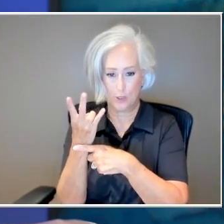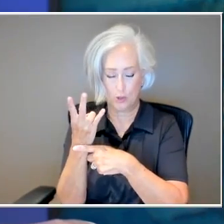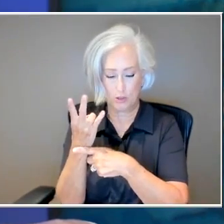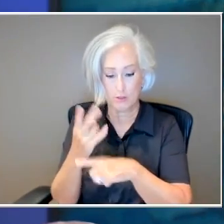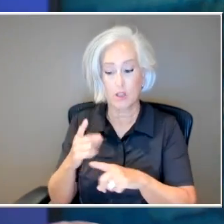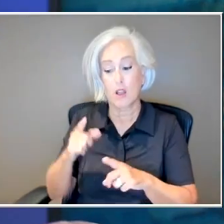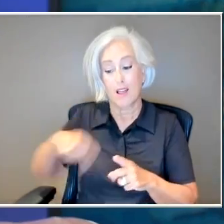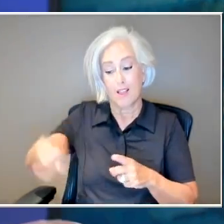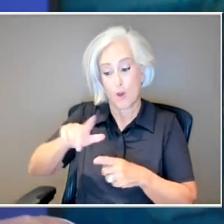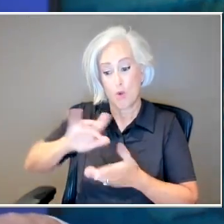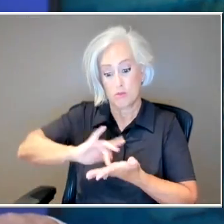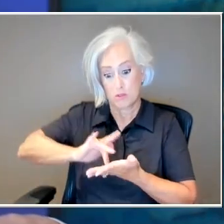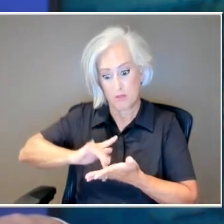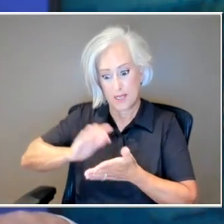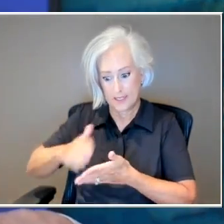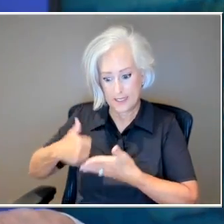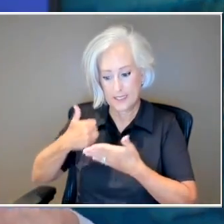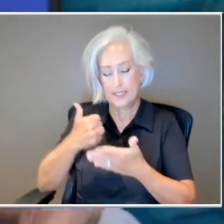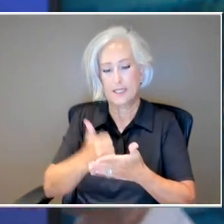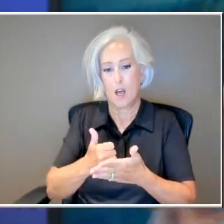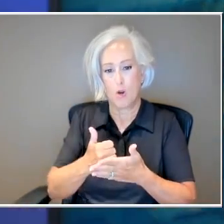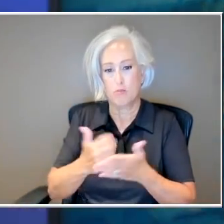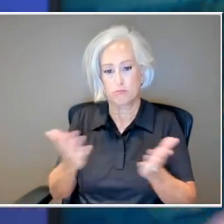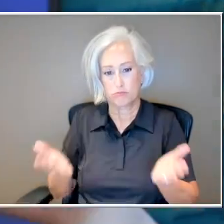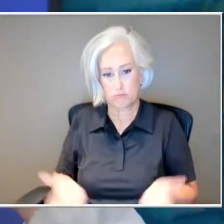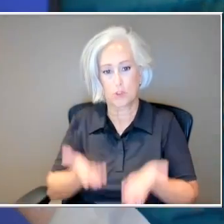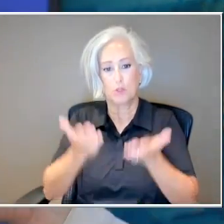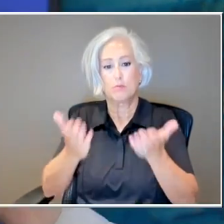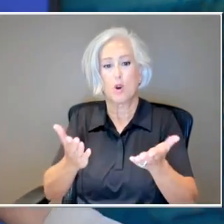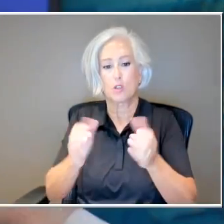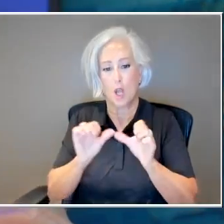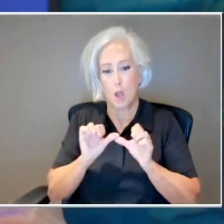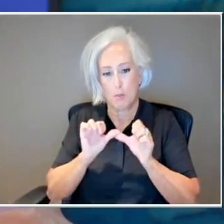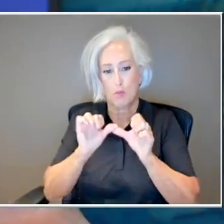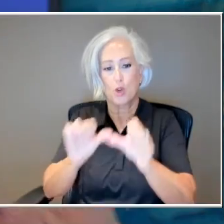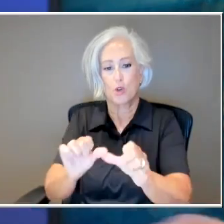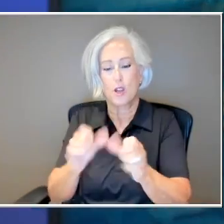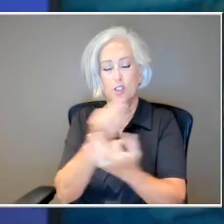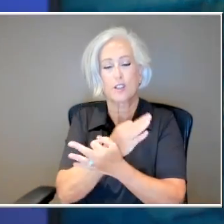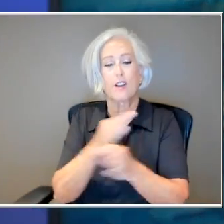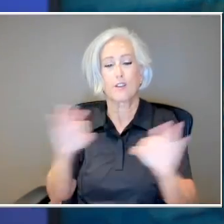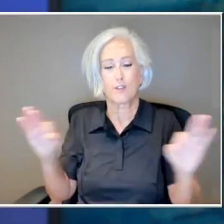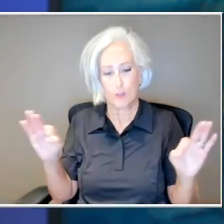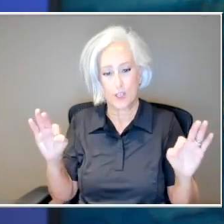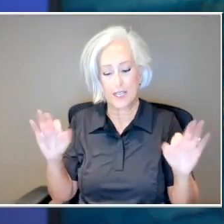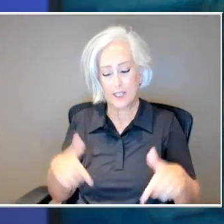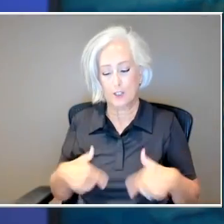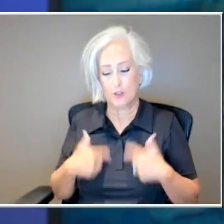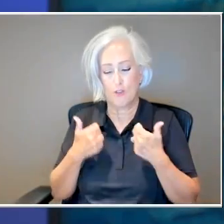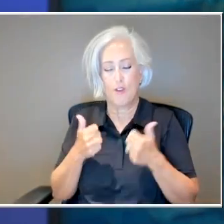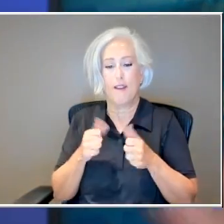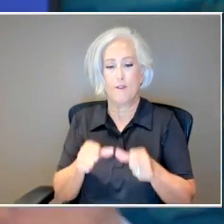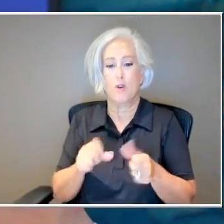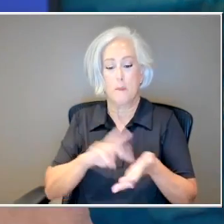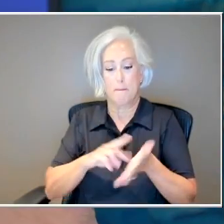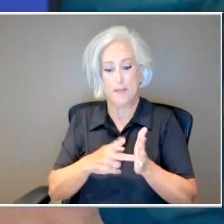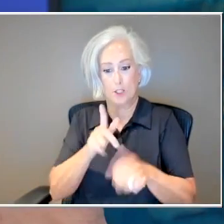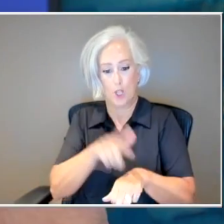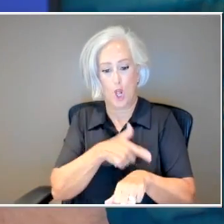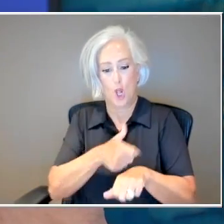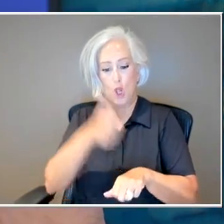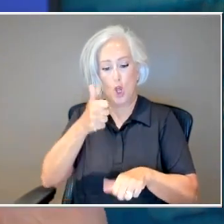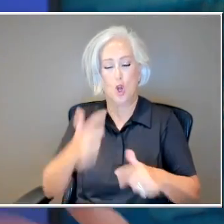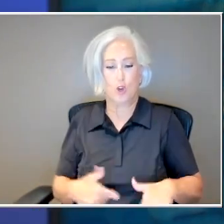promote progression-free survival, which means longer life, basically for patients, longer